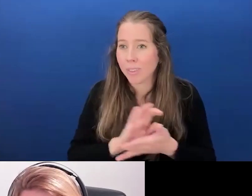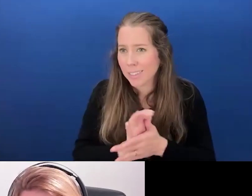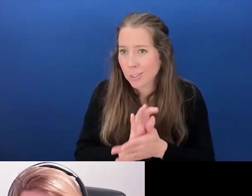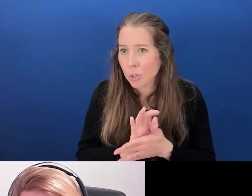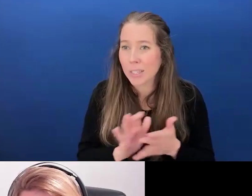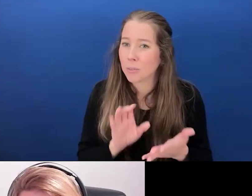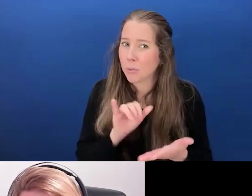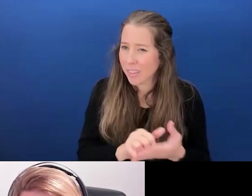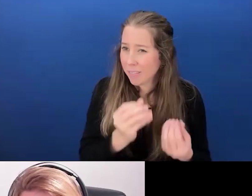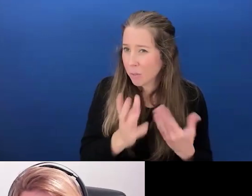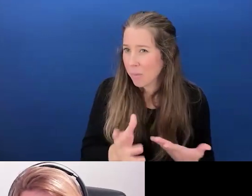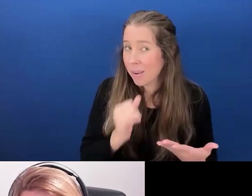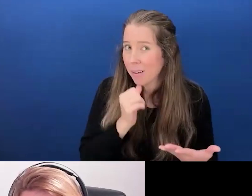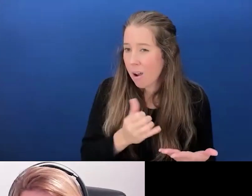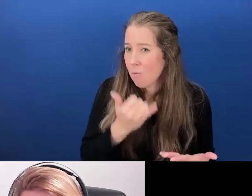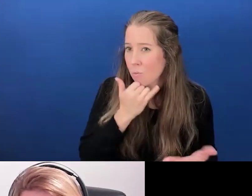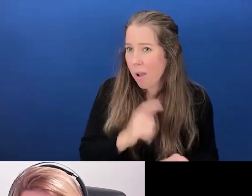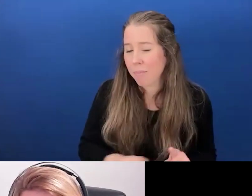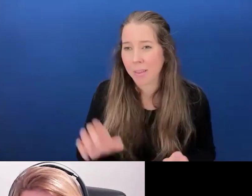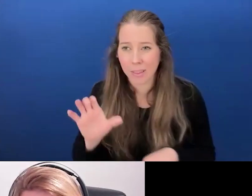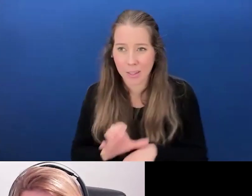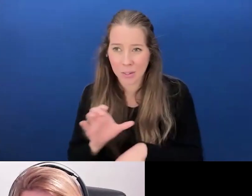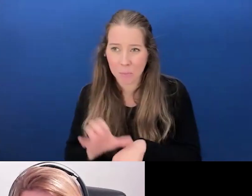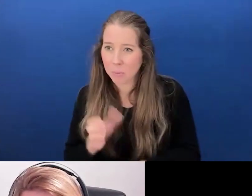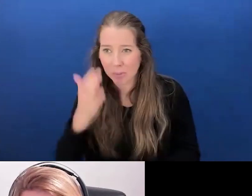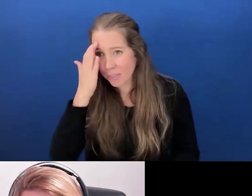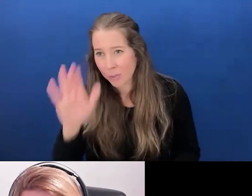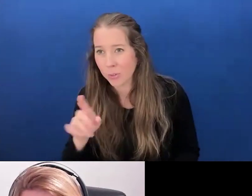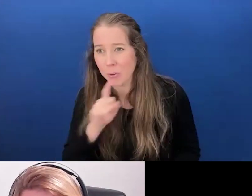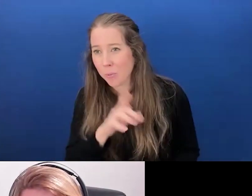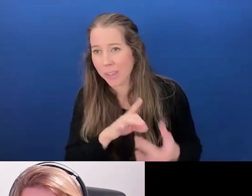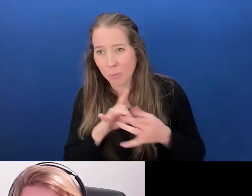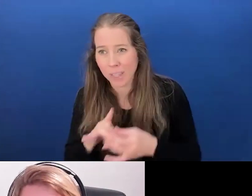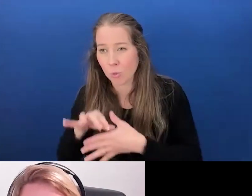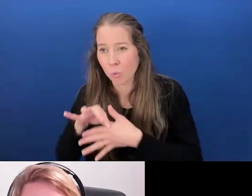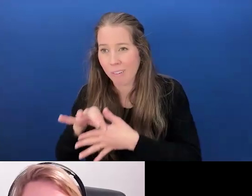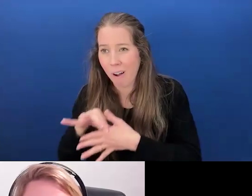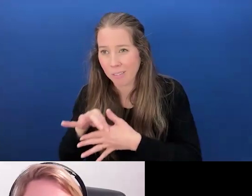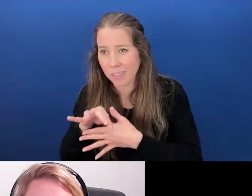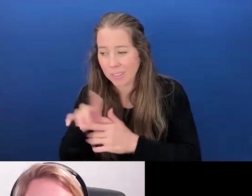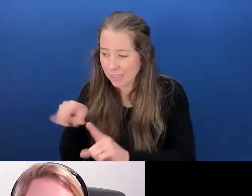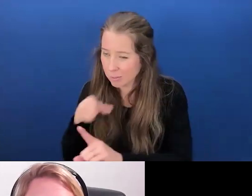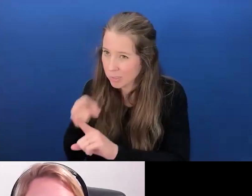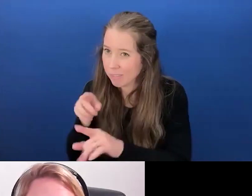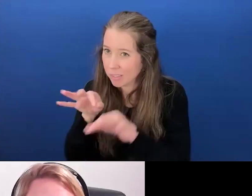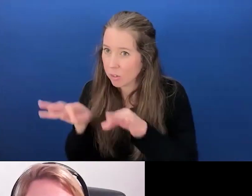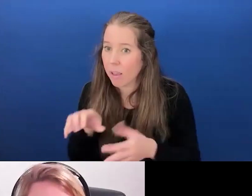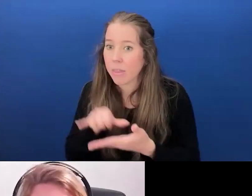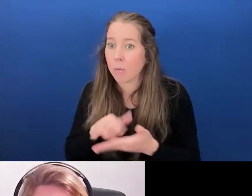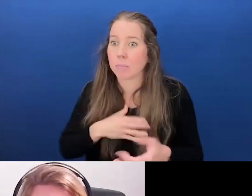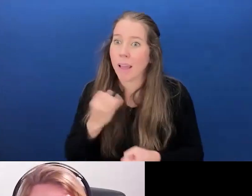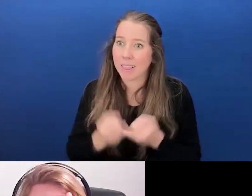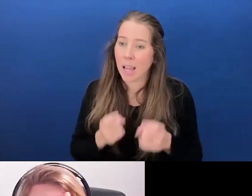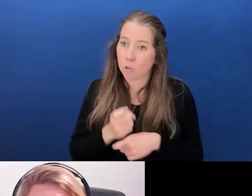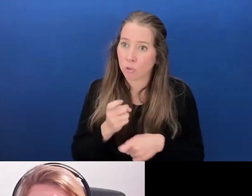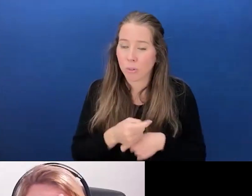all valid, but the computer doesn't know. So it comes down to context and giving it specific instructions. That was my last joke about telling